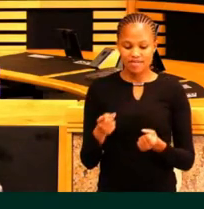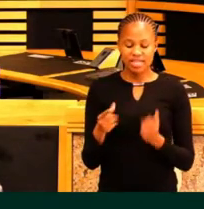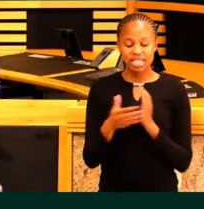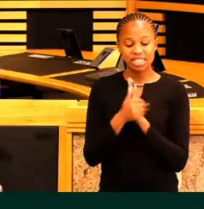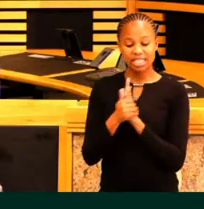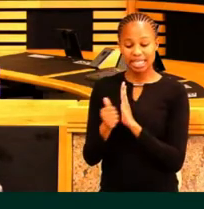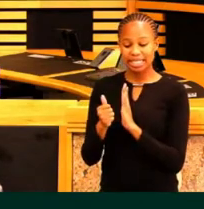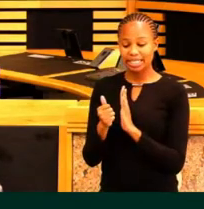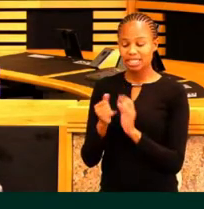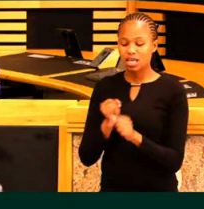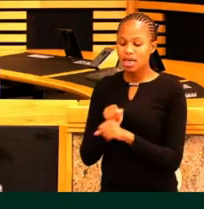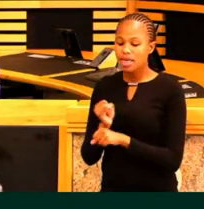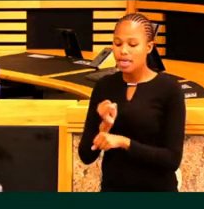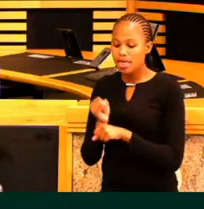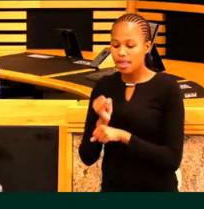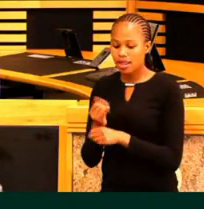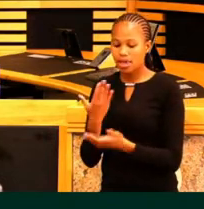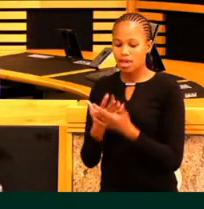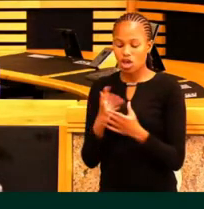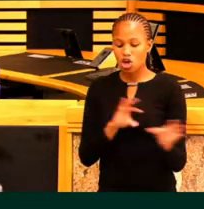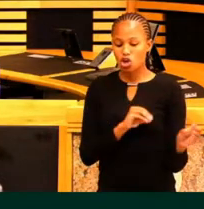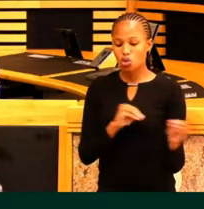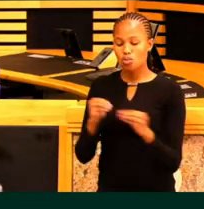so that is